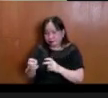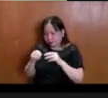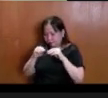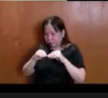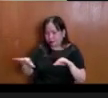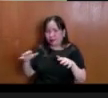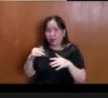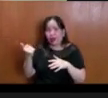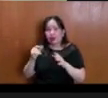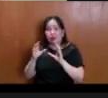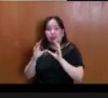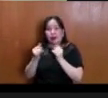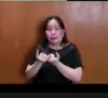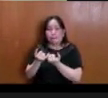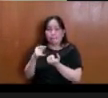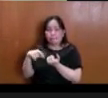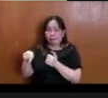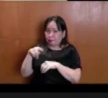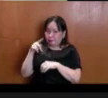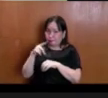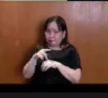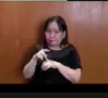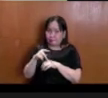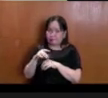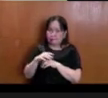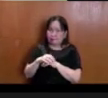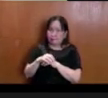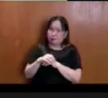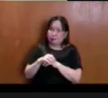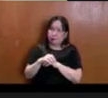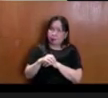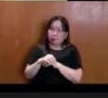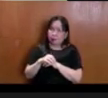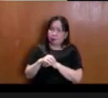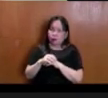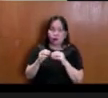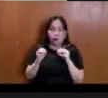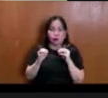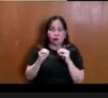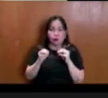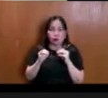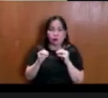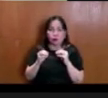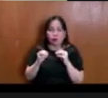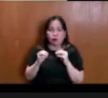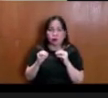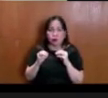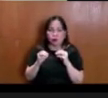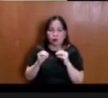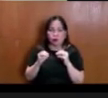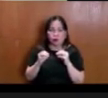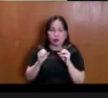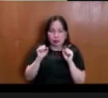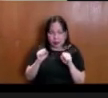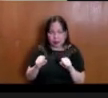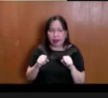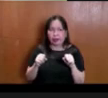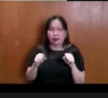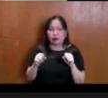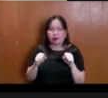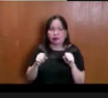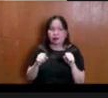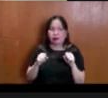the companies in the country will not be following the same journey.